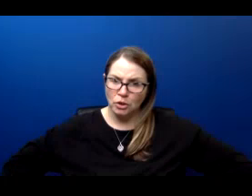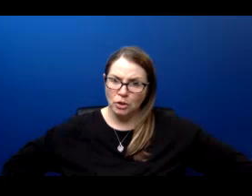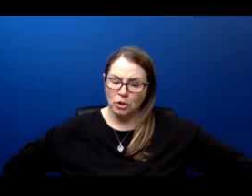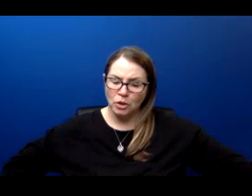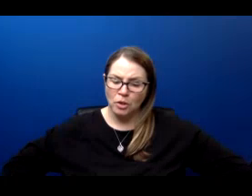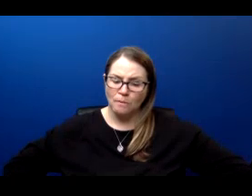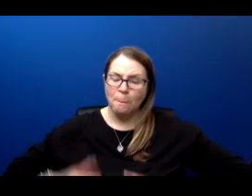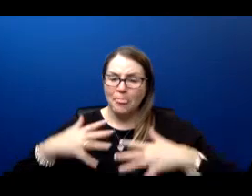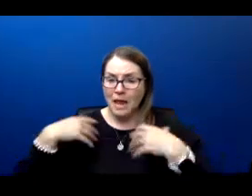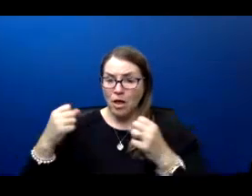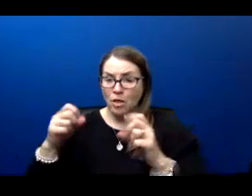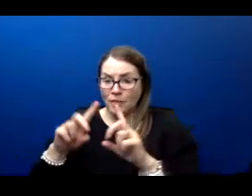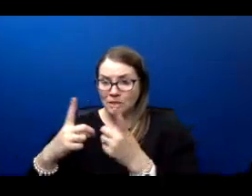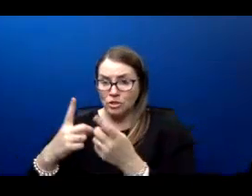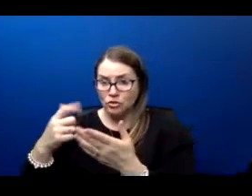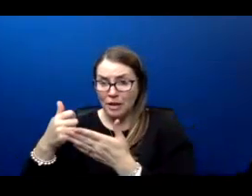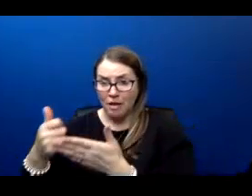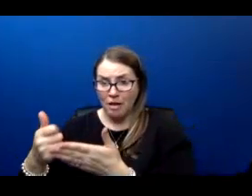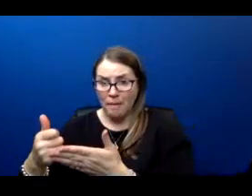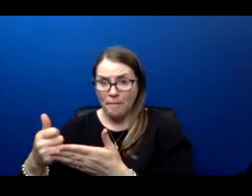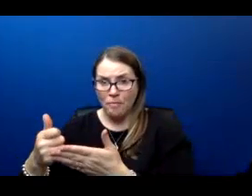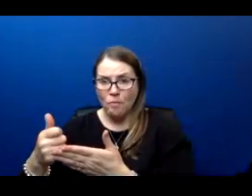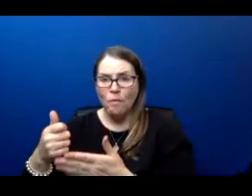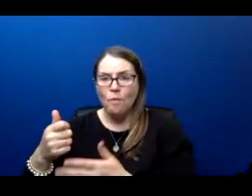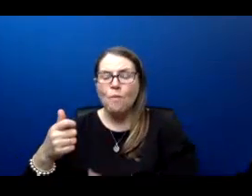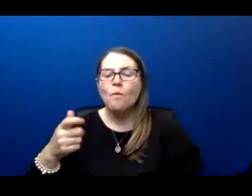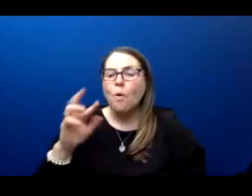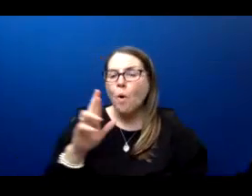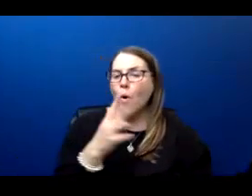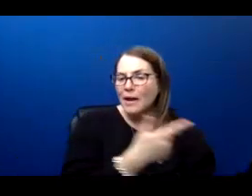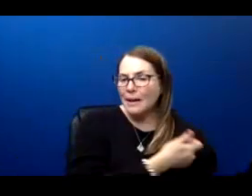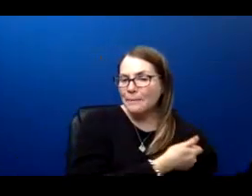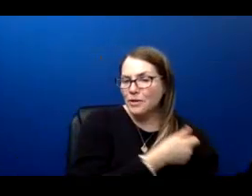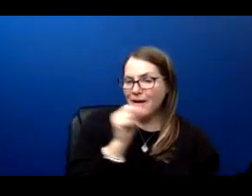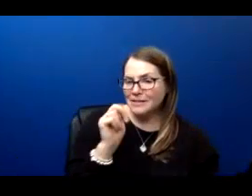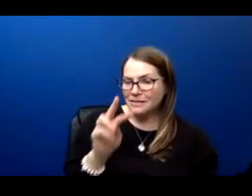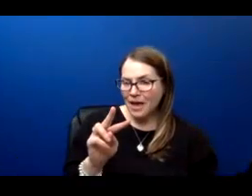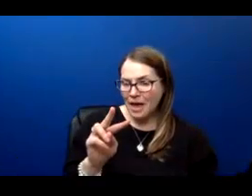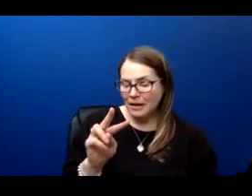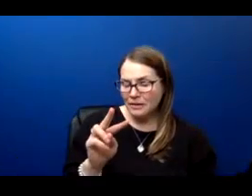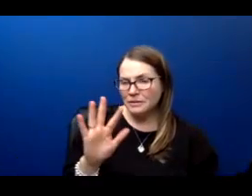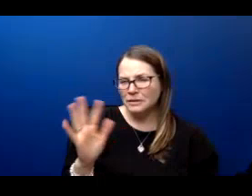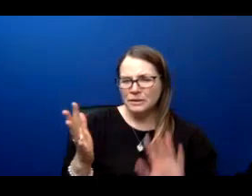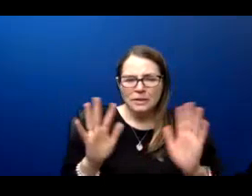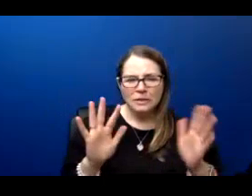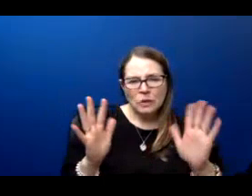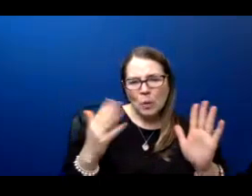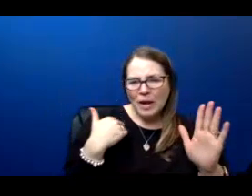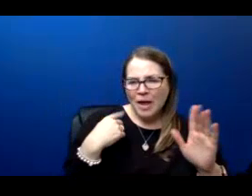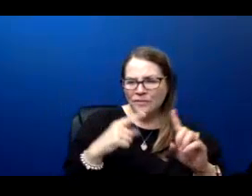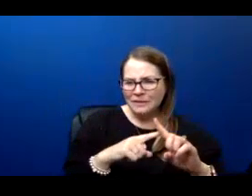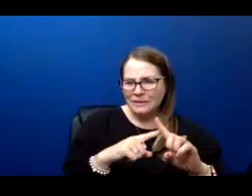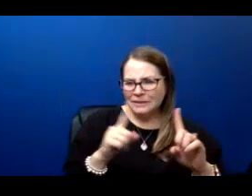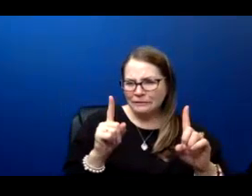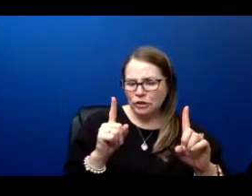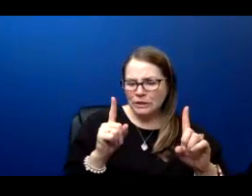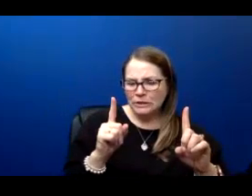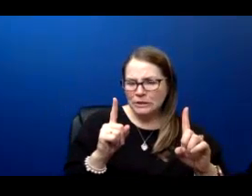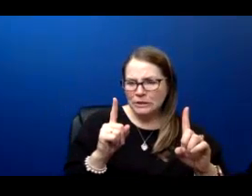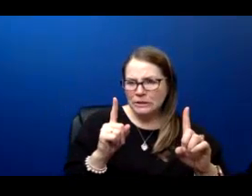able to help with that. Immunize Nevada was able to help with that. So, we're dealing with different decks on the